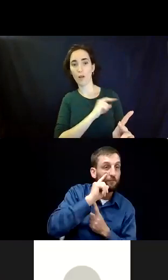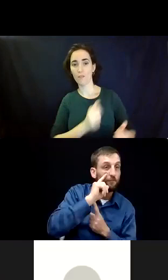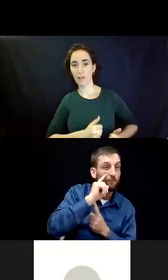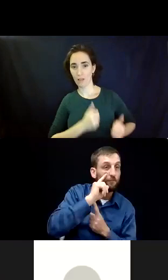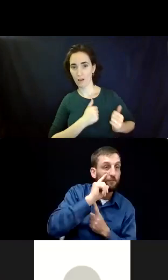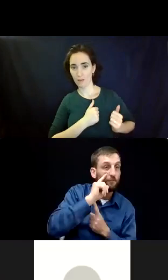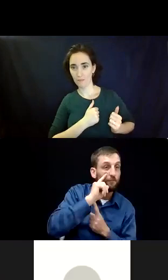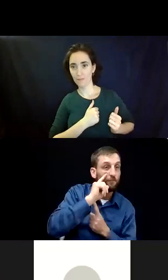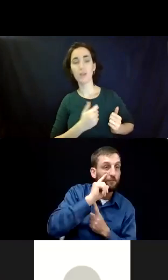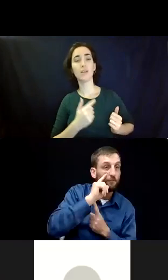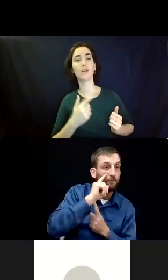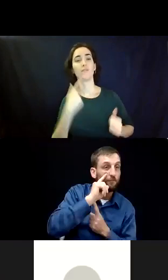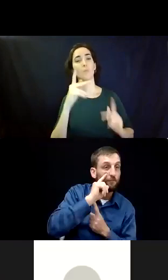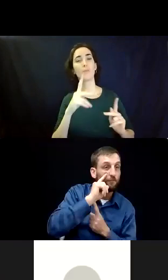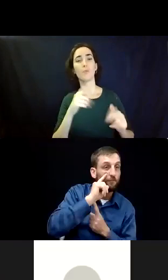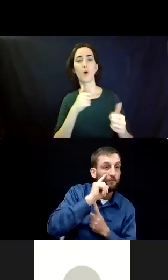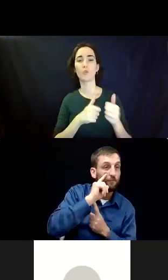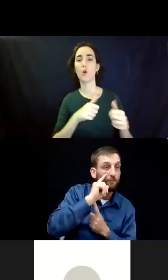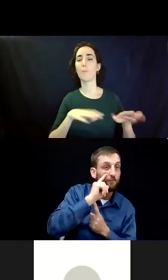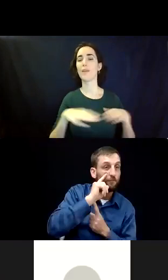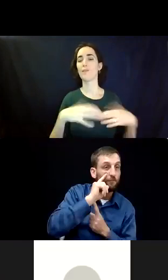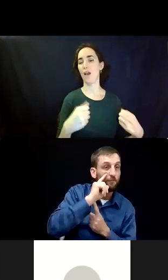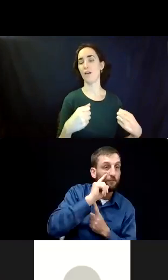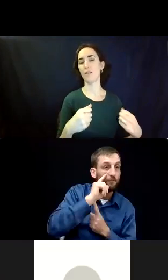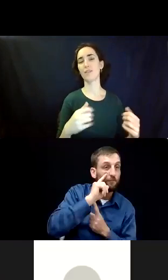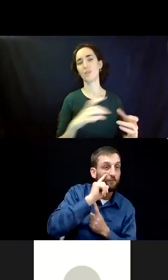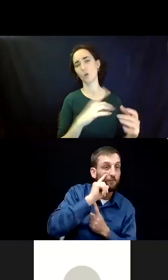as behavioral health. Hence, we're the Office of Behavioral Health.